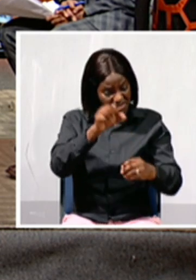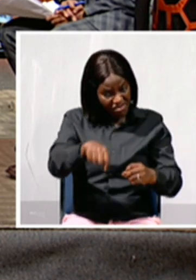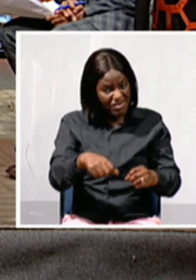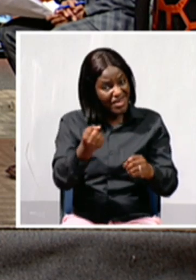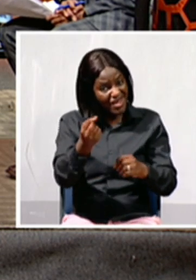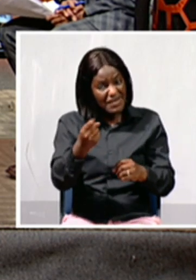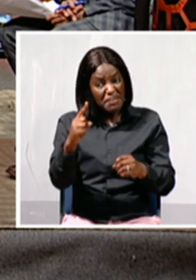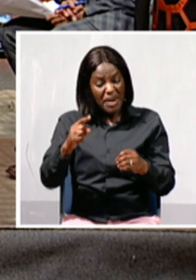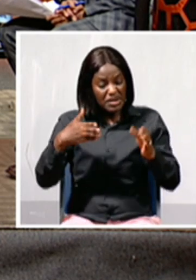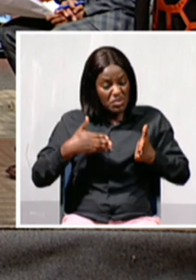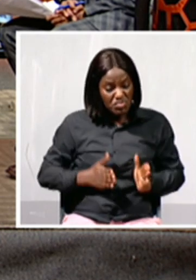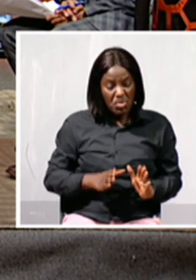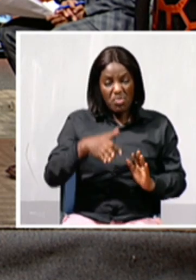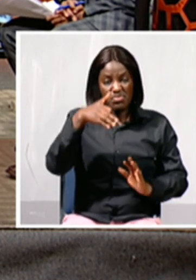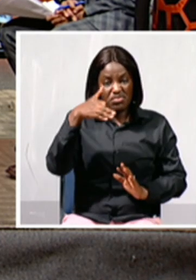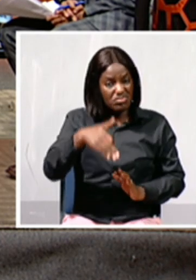Thank you very much. Can